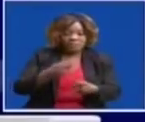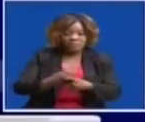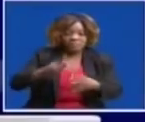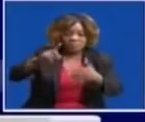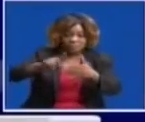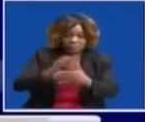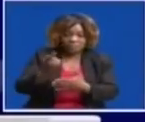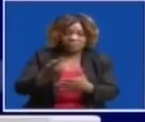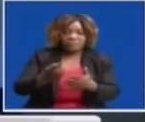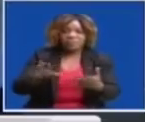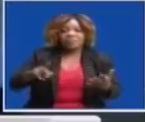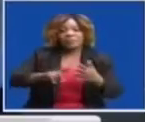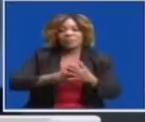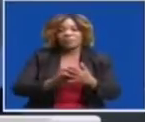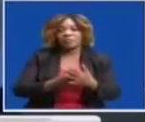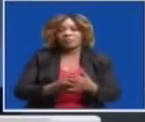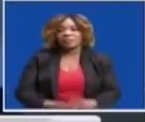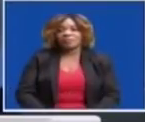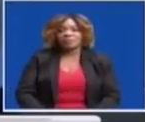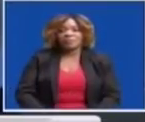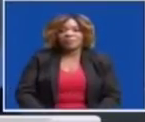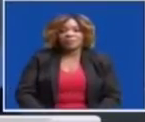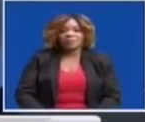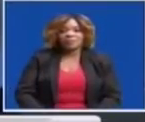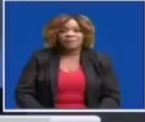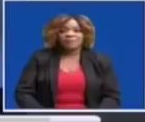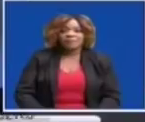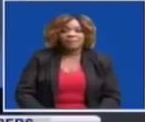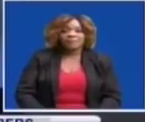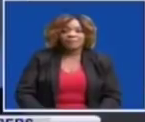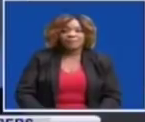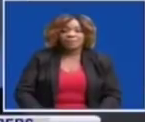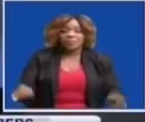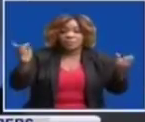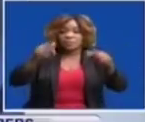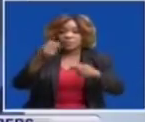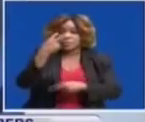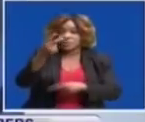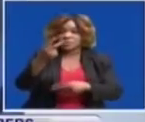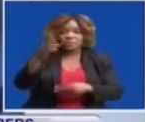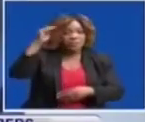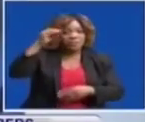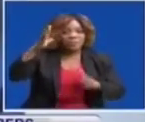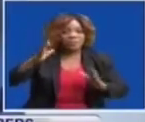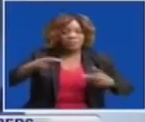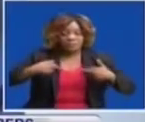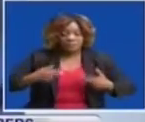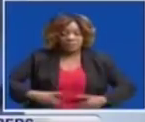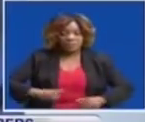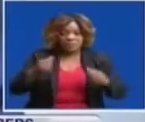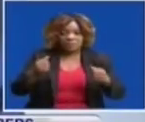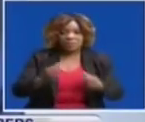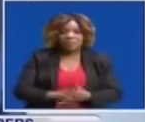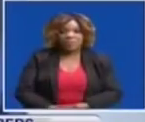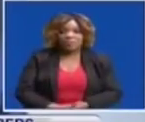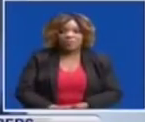month. When you look at the legacy goals of the Ministry of Health, one of them, which is